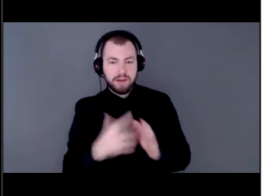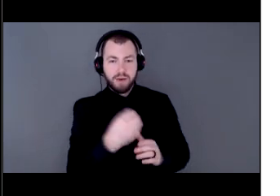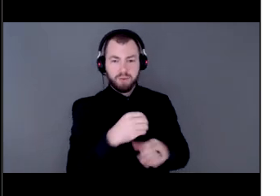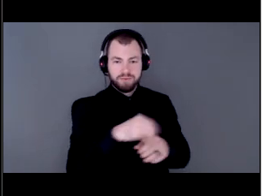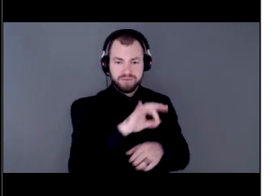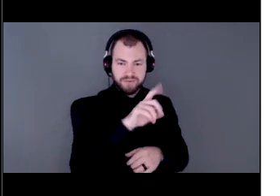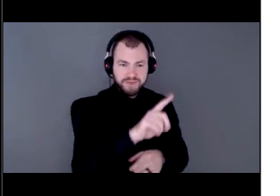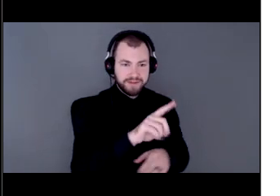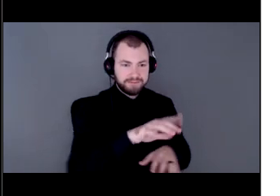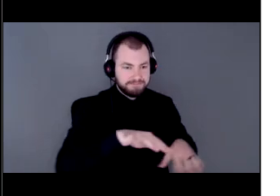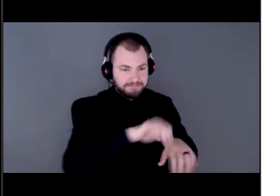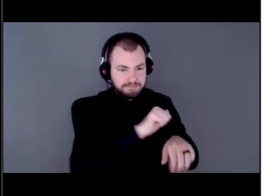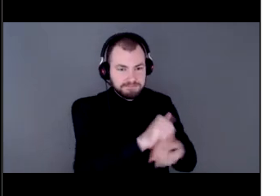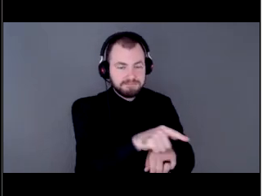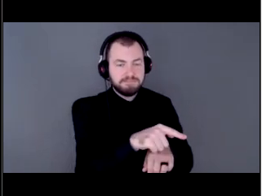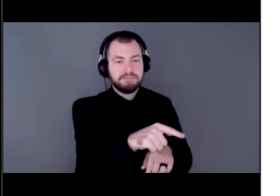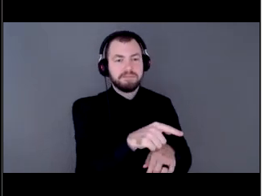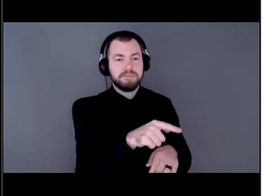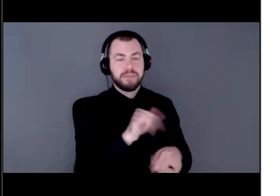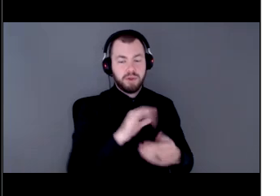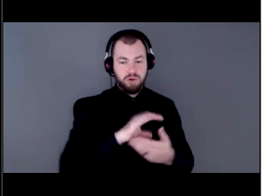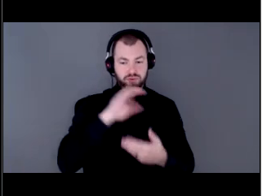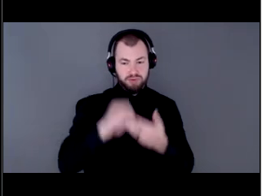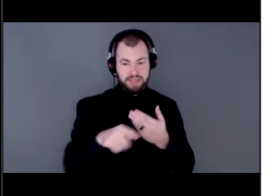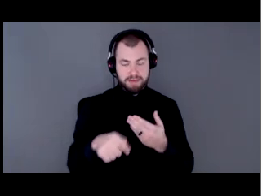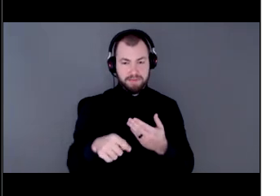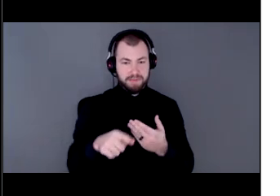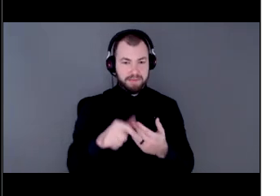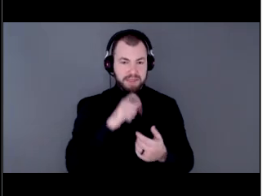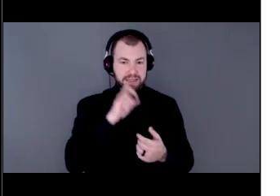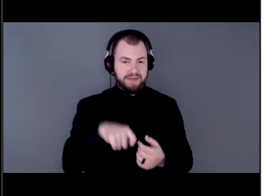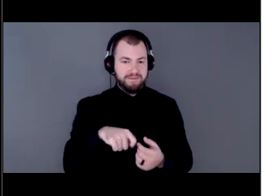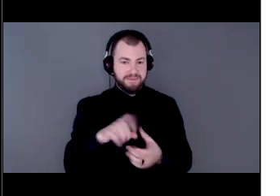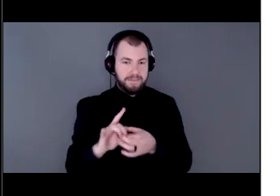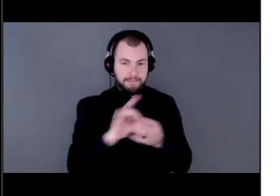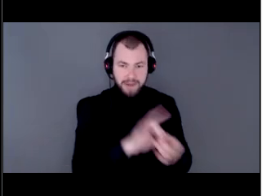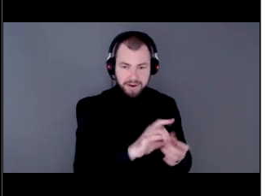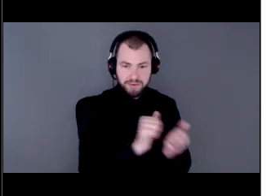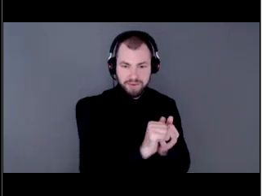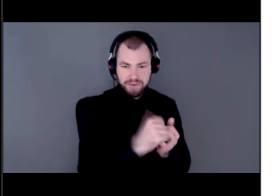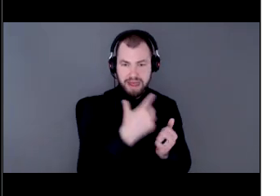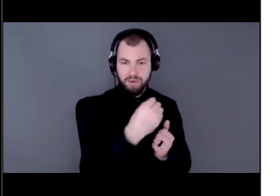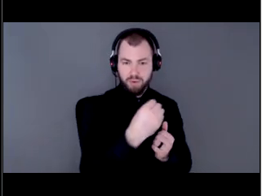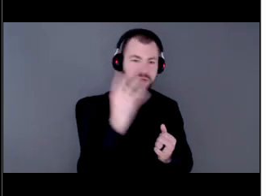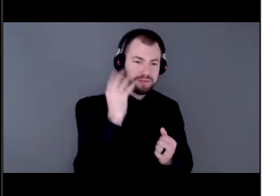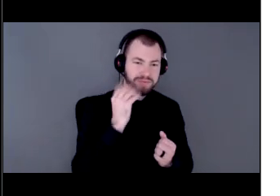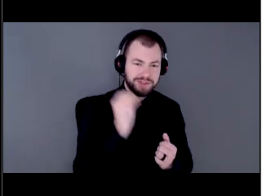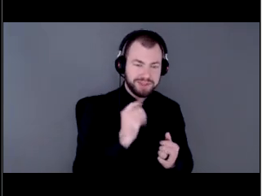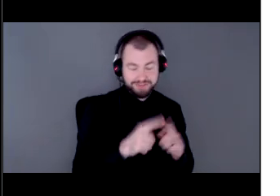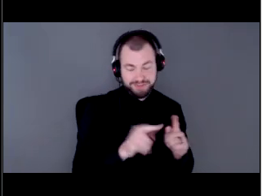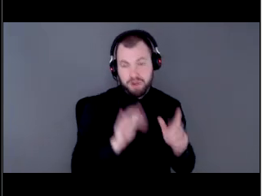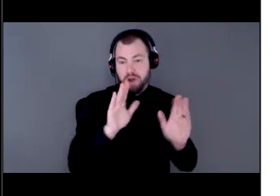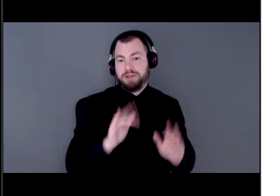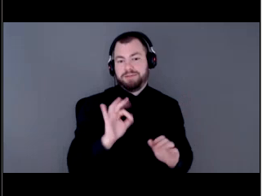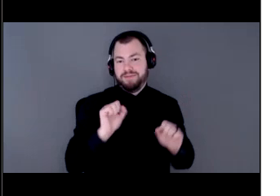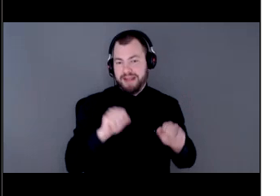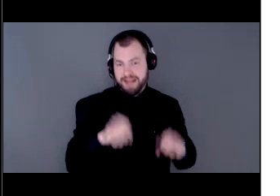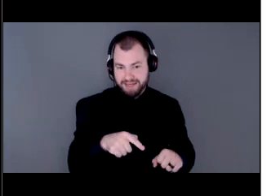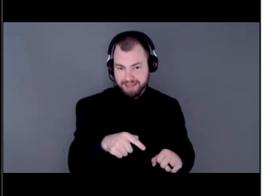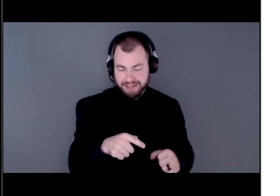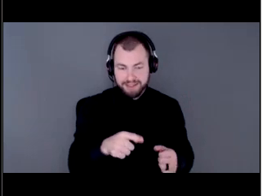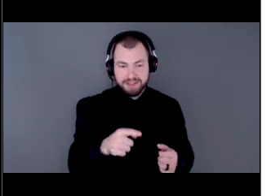And the curriculum doesn't have to be paired with outdoor experiences, although we'd love to be able to do that. It can be done for inland